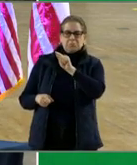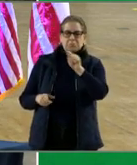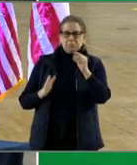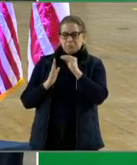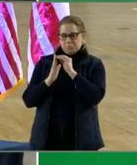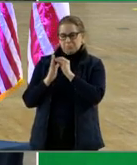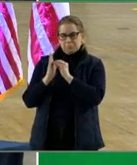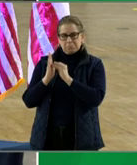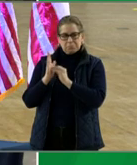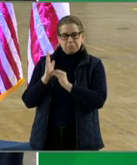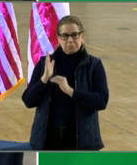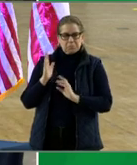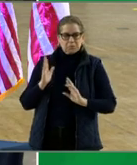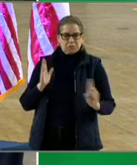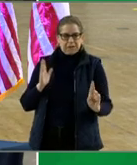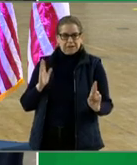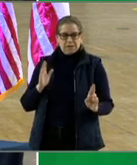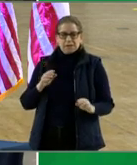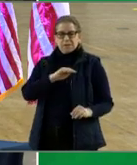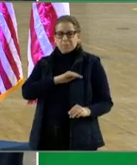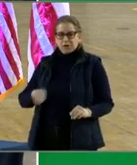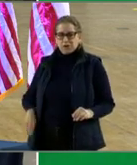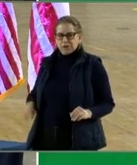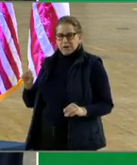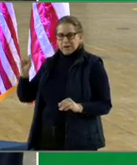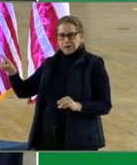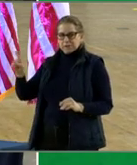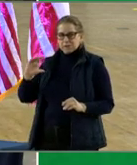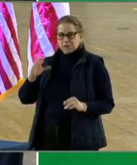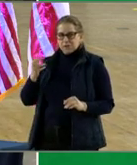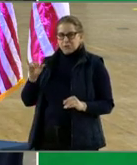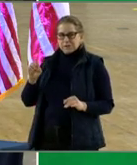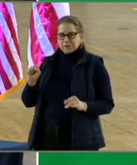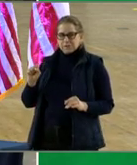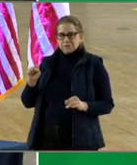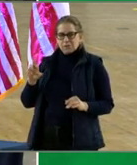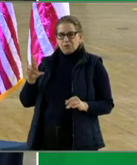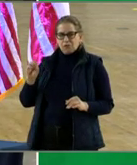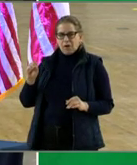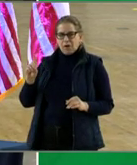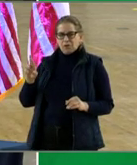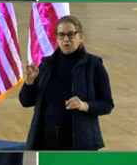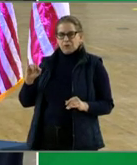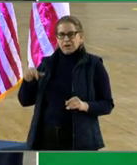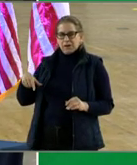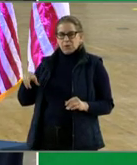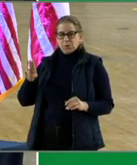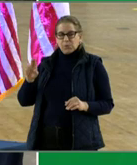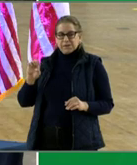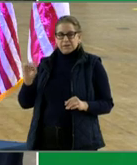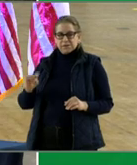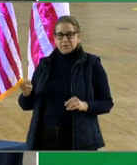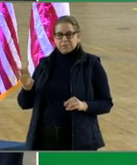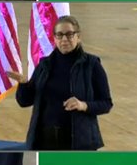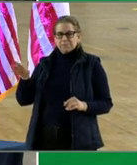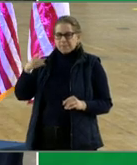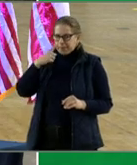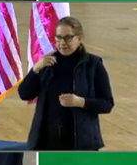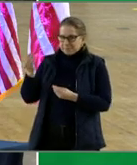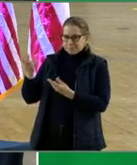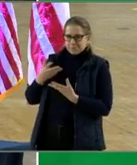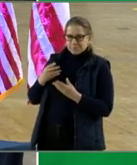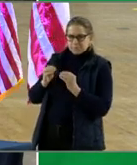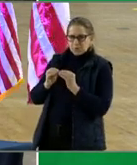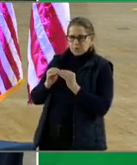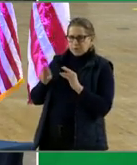Chris Rodriguez, do you want to talk a little bit more about the supply work we're doing? Yeah, thank you, Madam Mayor. So in addition to what